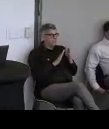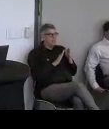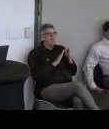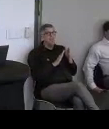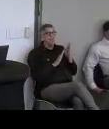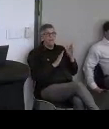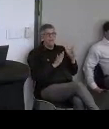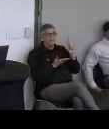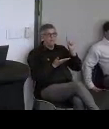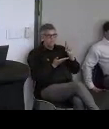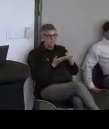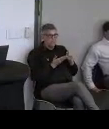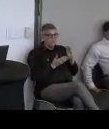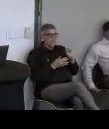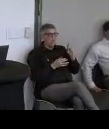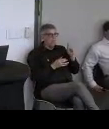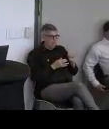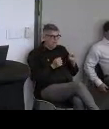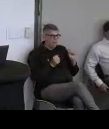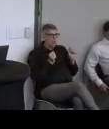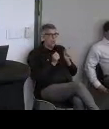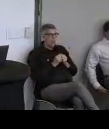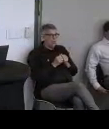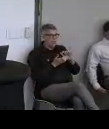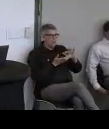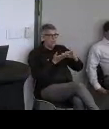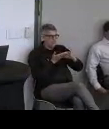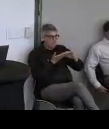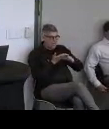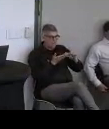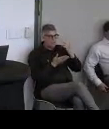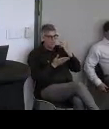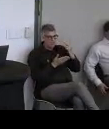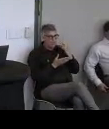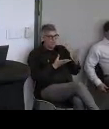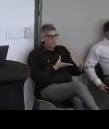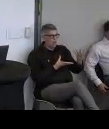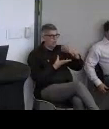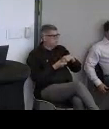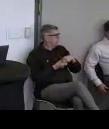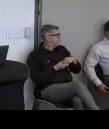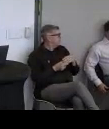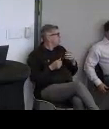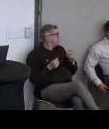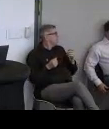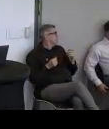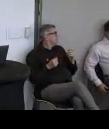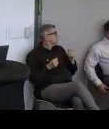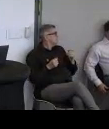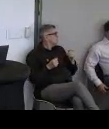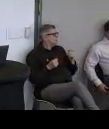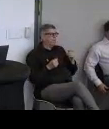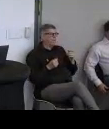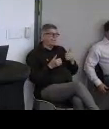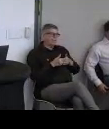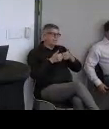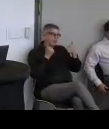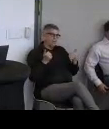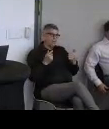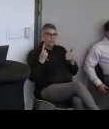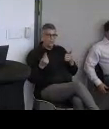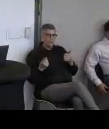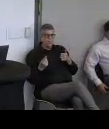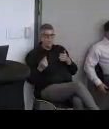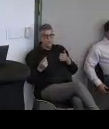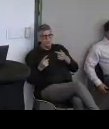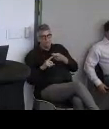printed map with the tactile and visual components combined. To distinguish one thing from another, we must be sure